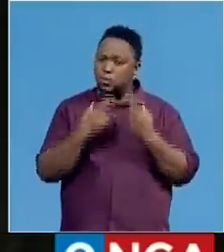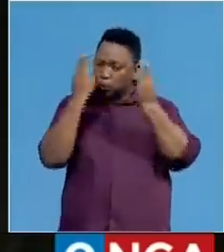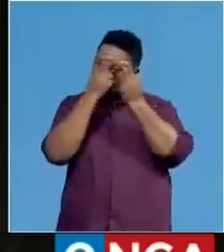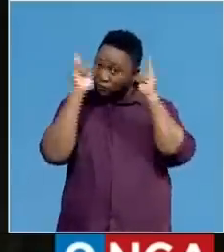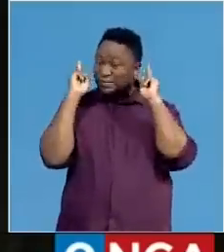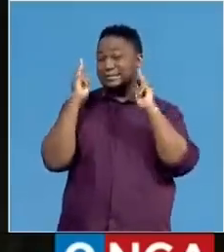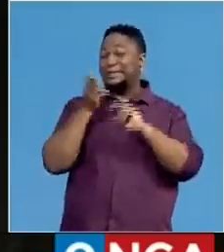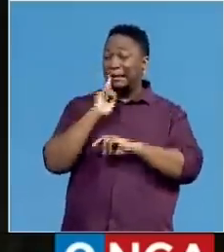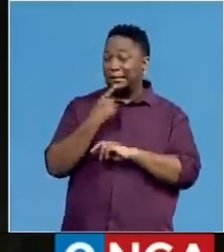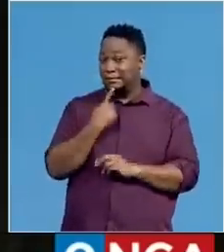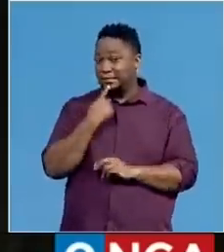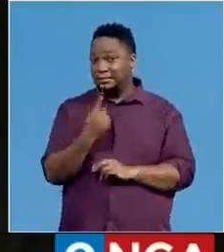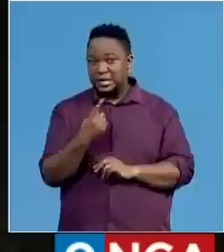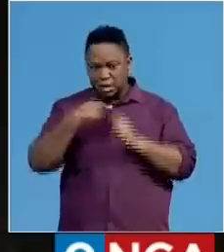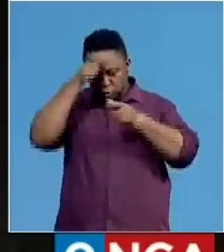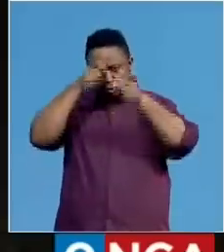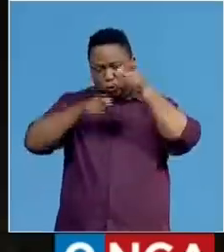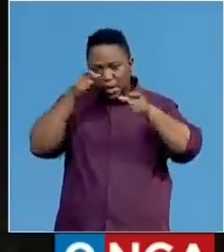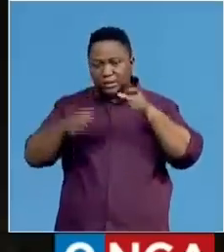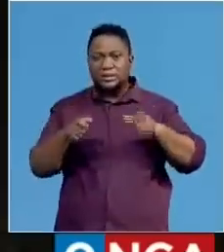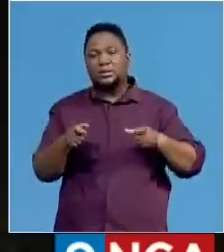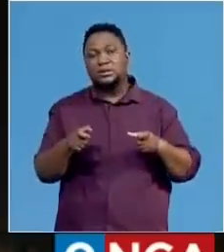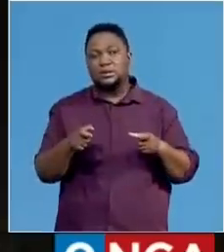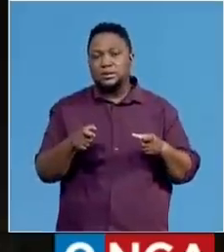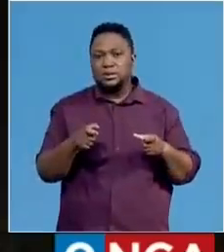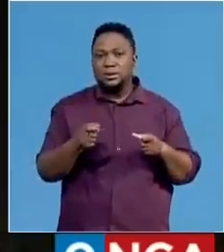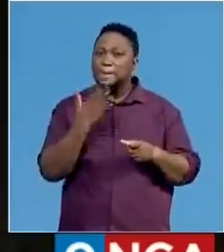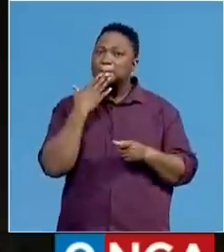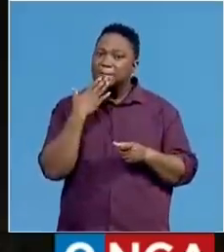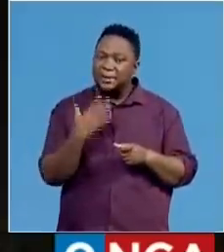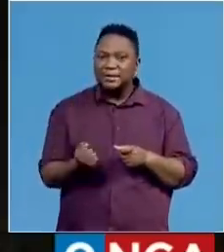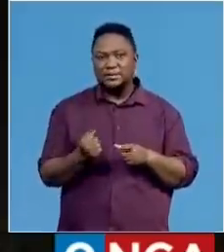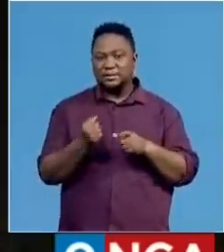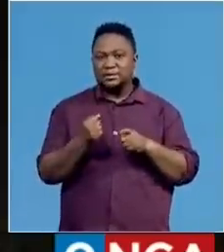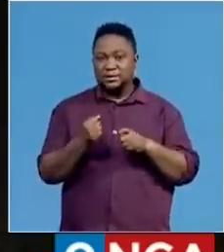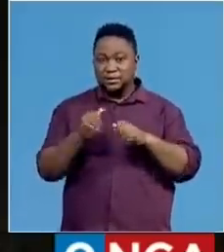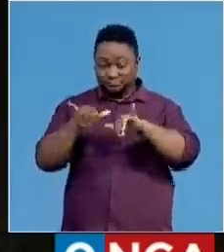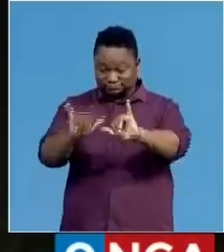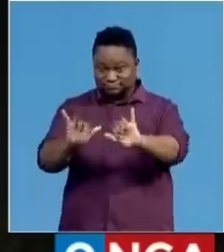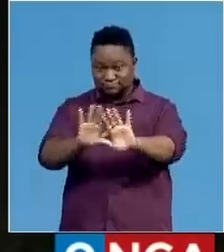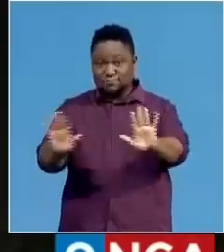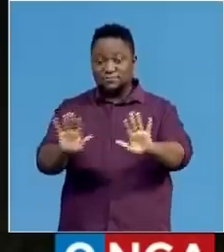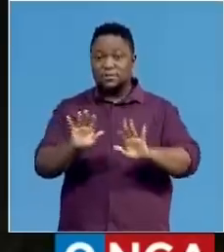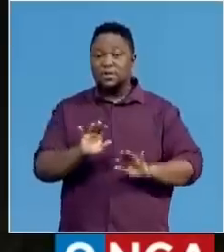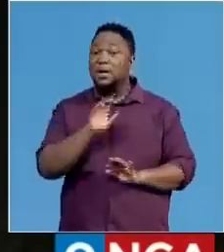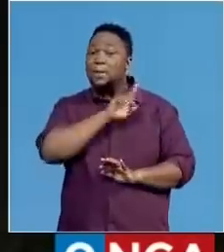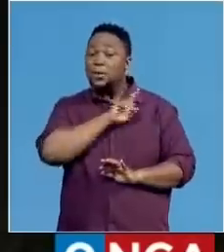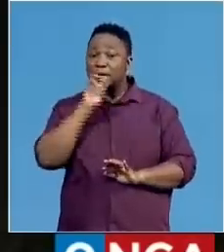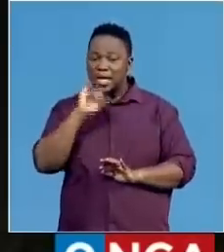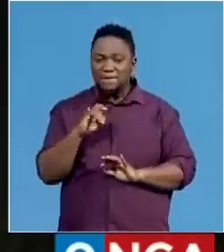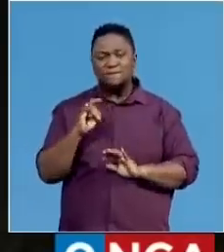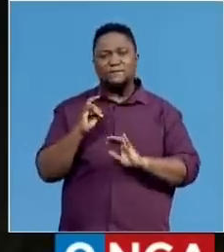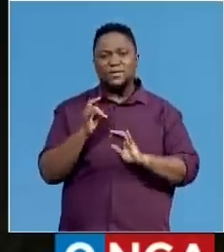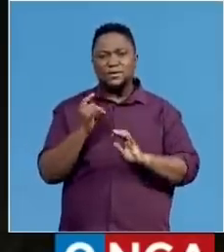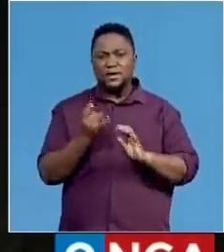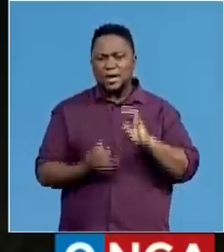ago putting out a message to students that any of them still trapped in the vicinity of this fire in this part of the city this